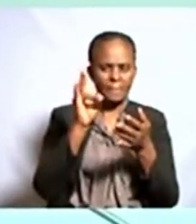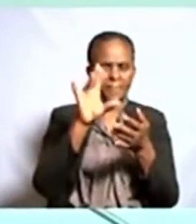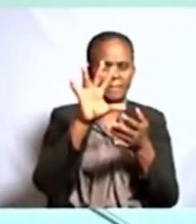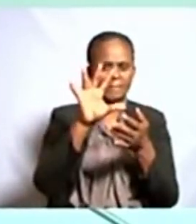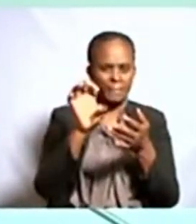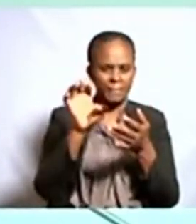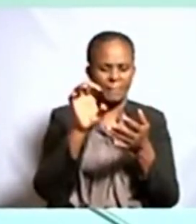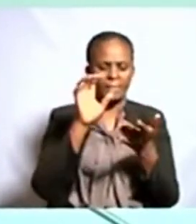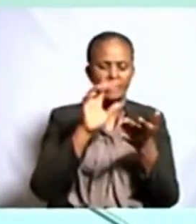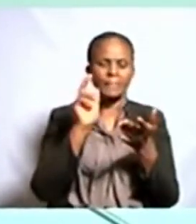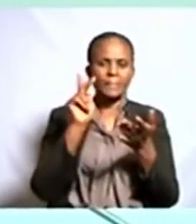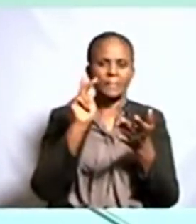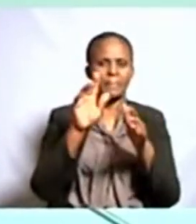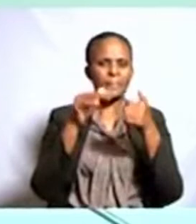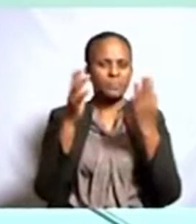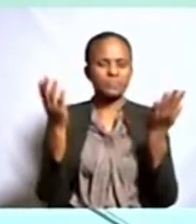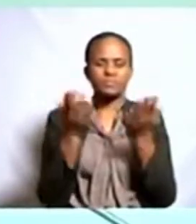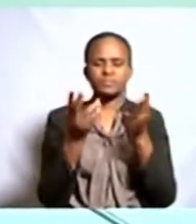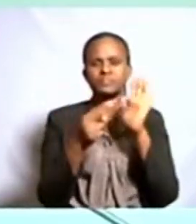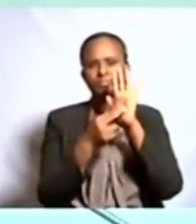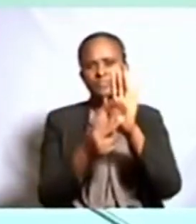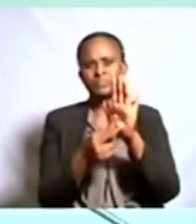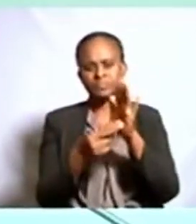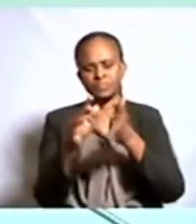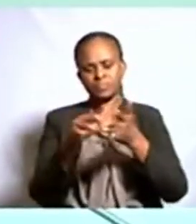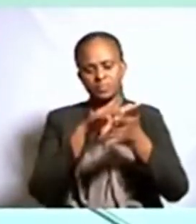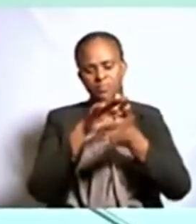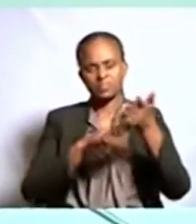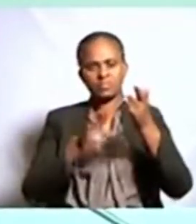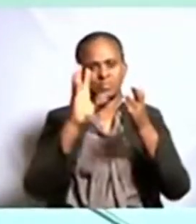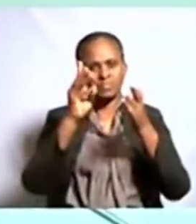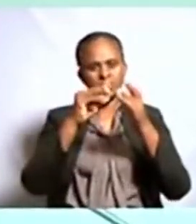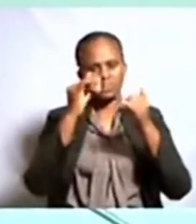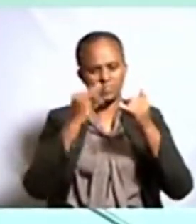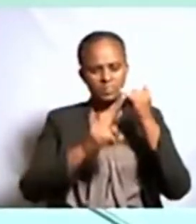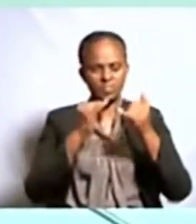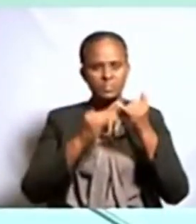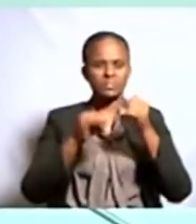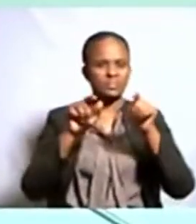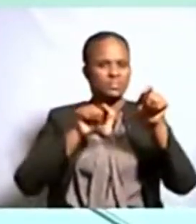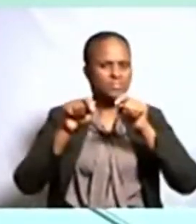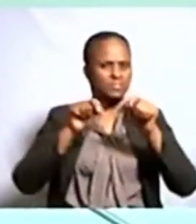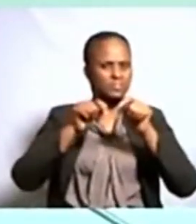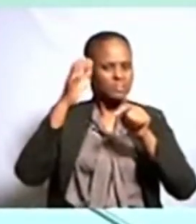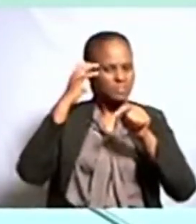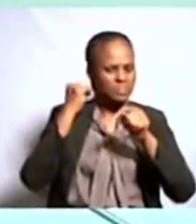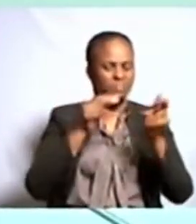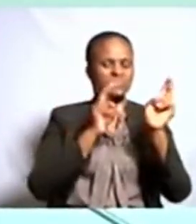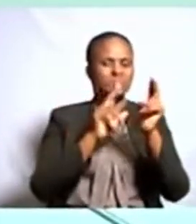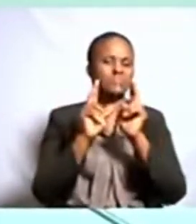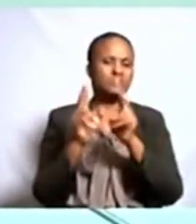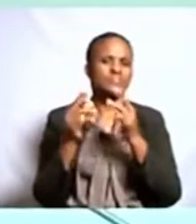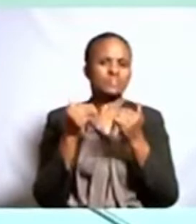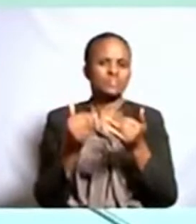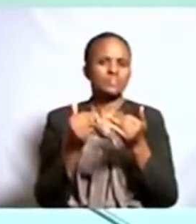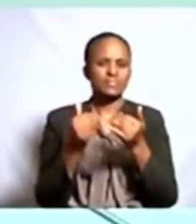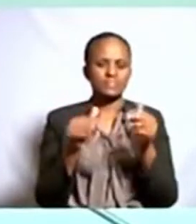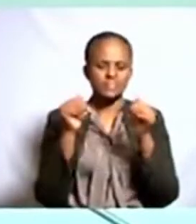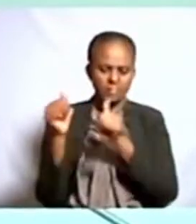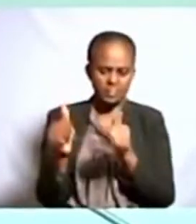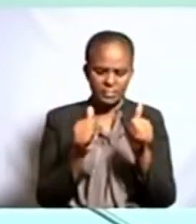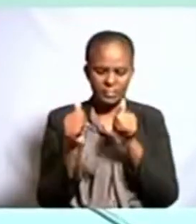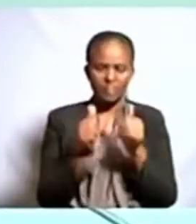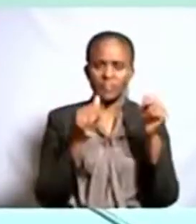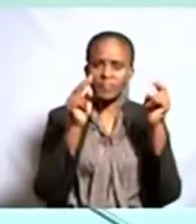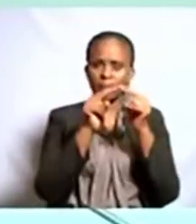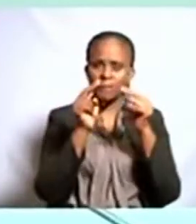2,967,500 kwacha undelivered, as shown at table 6 below. Controlling officer's response, corrective action, the